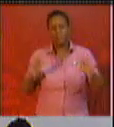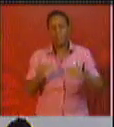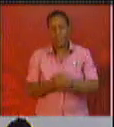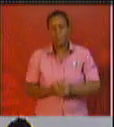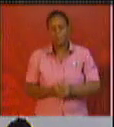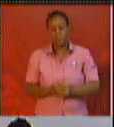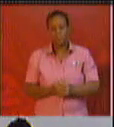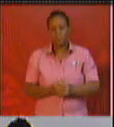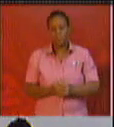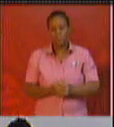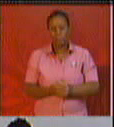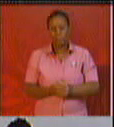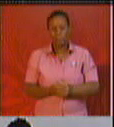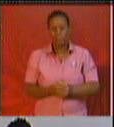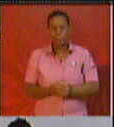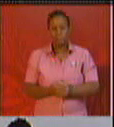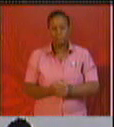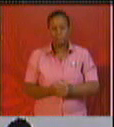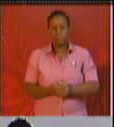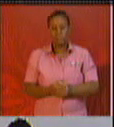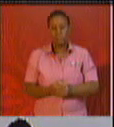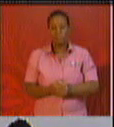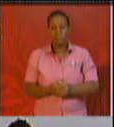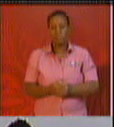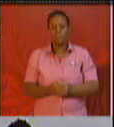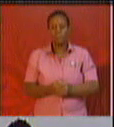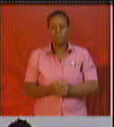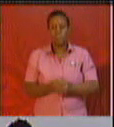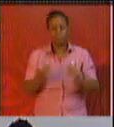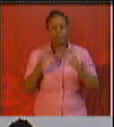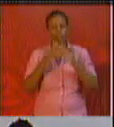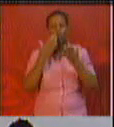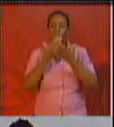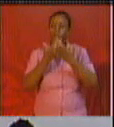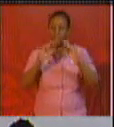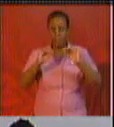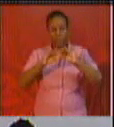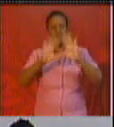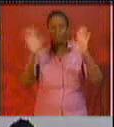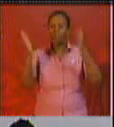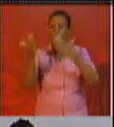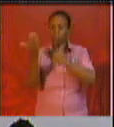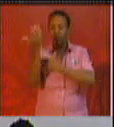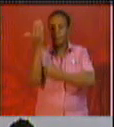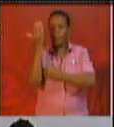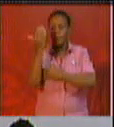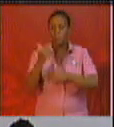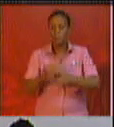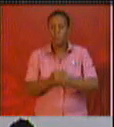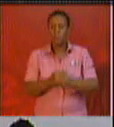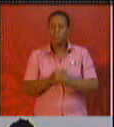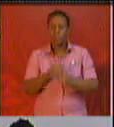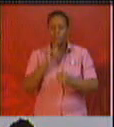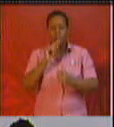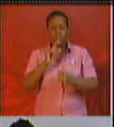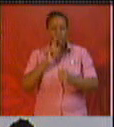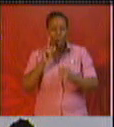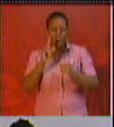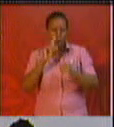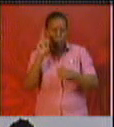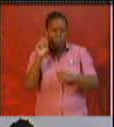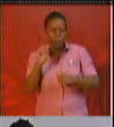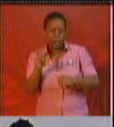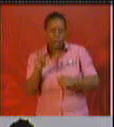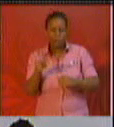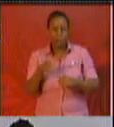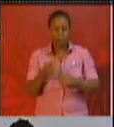seems that we have been quite clear this morning, and you've gotten the answers to all your questions. I'm not sure if we have any more questions. Am